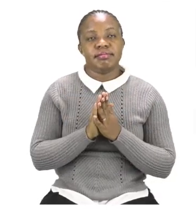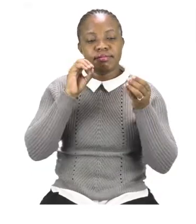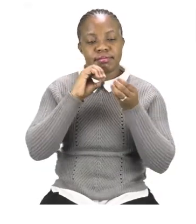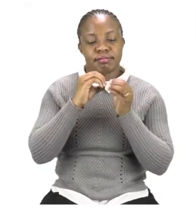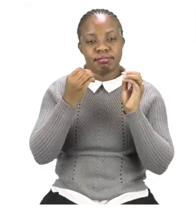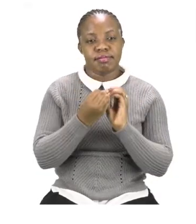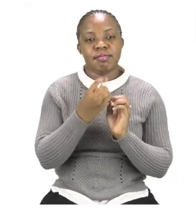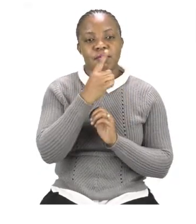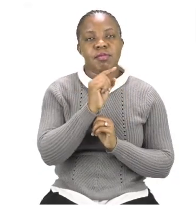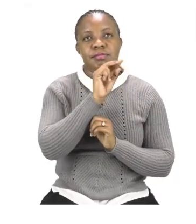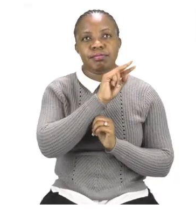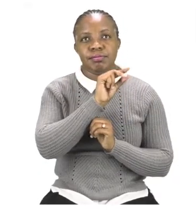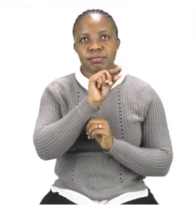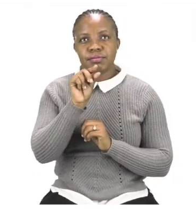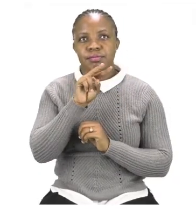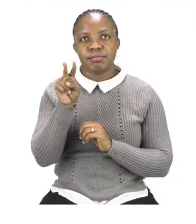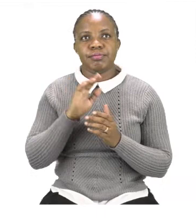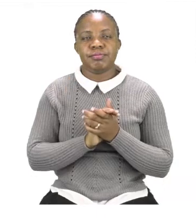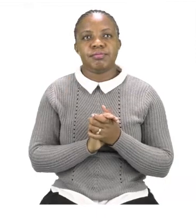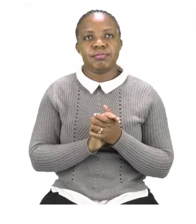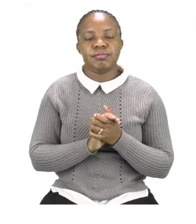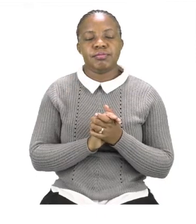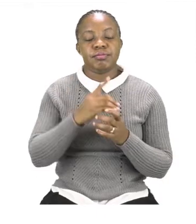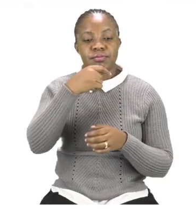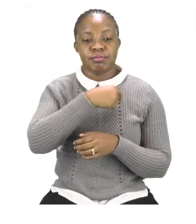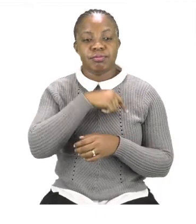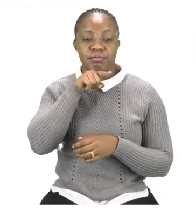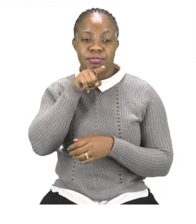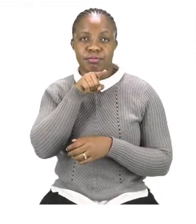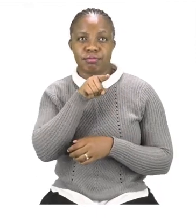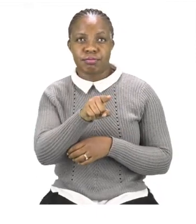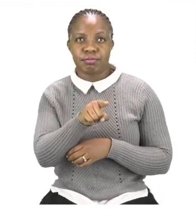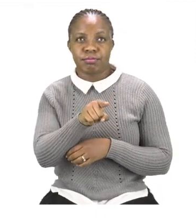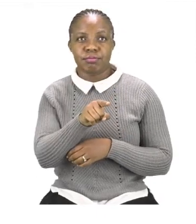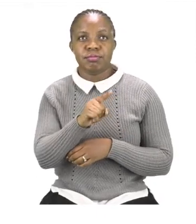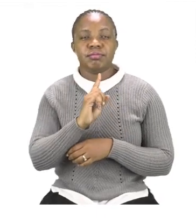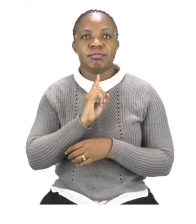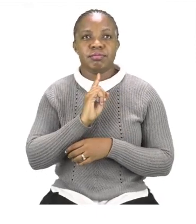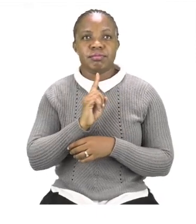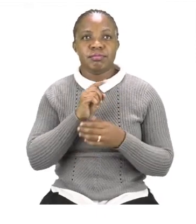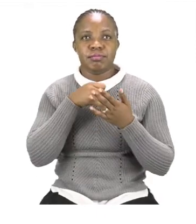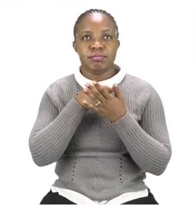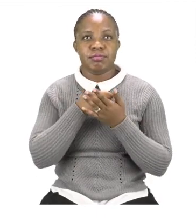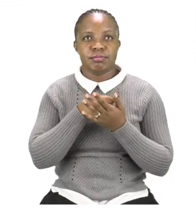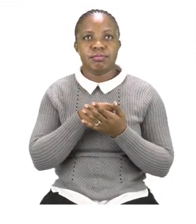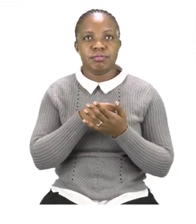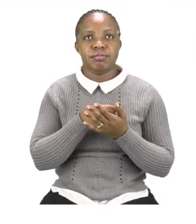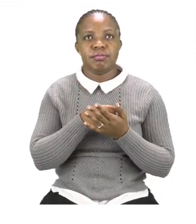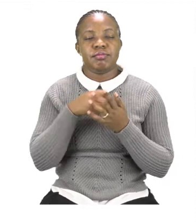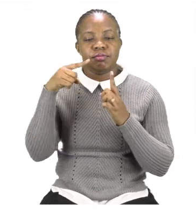together. It says, she is trying to catch the